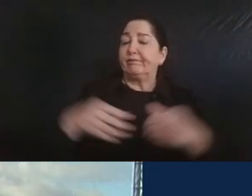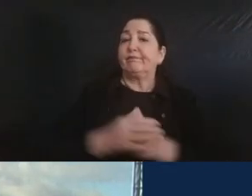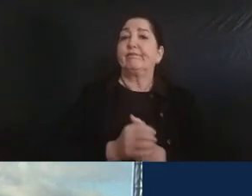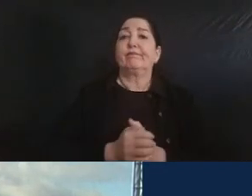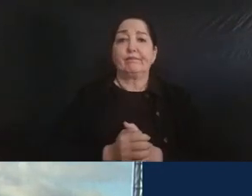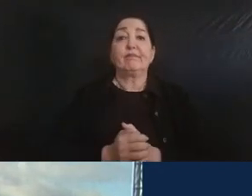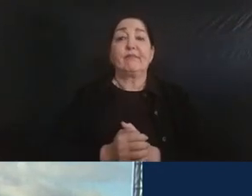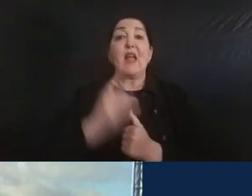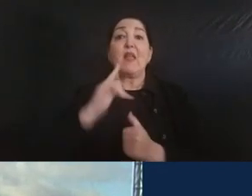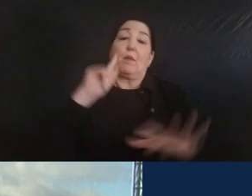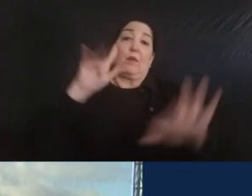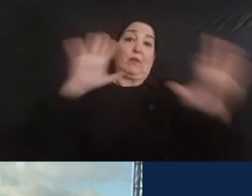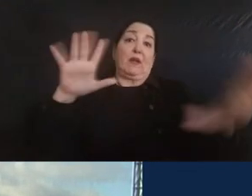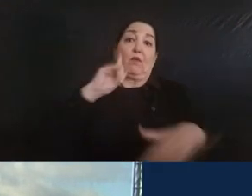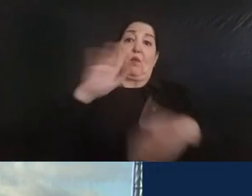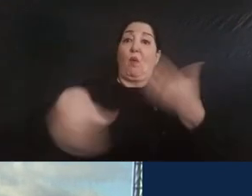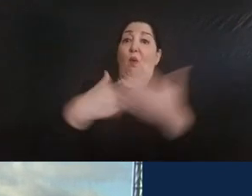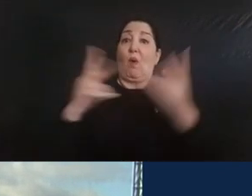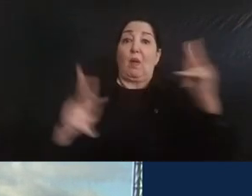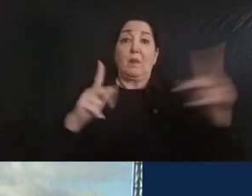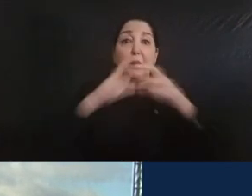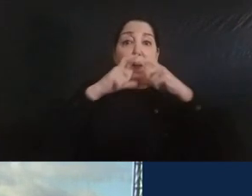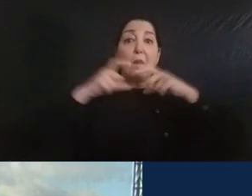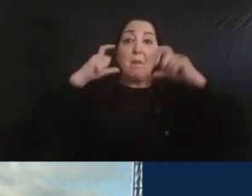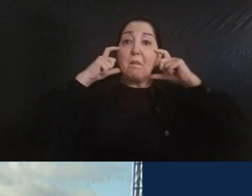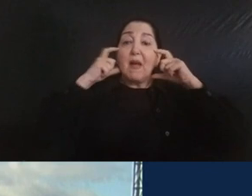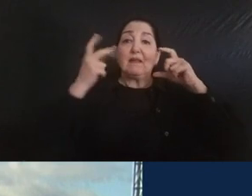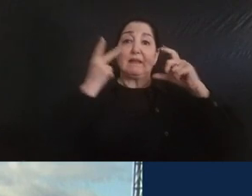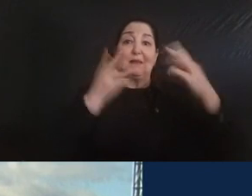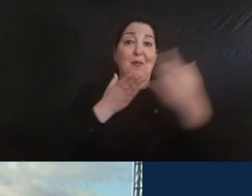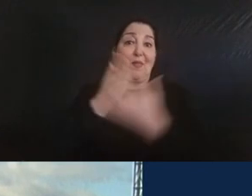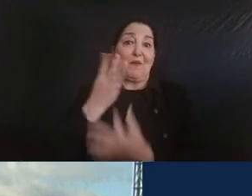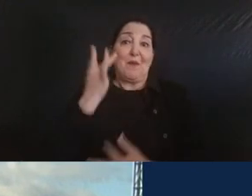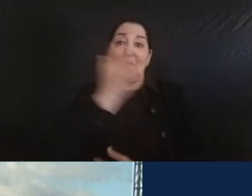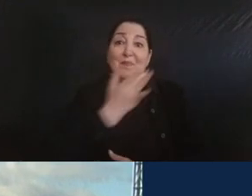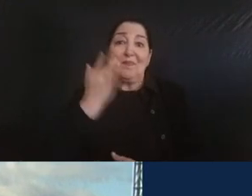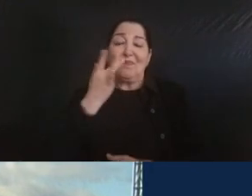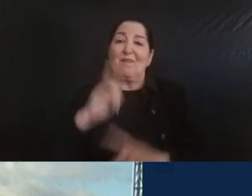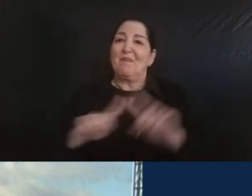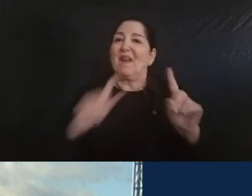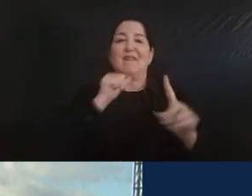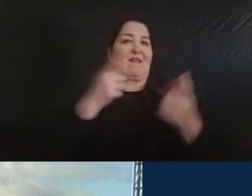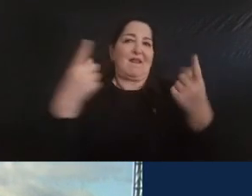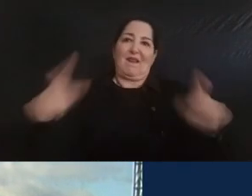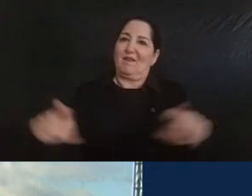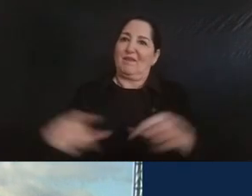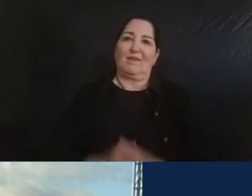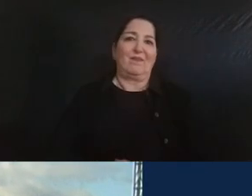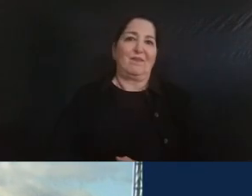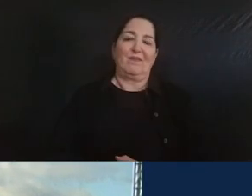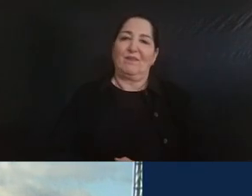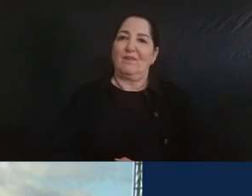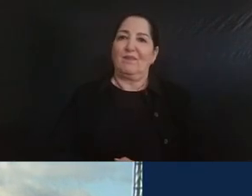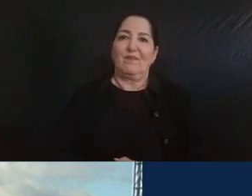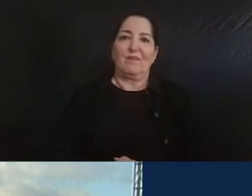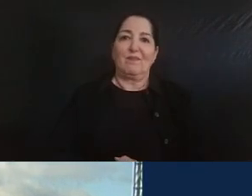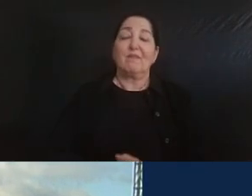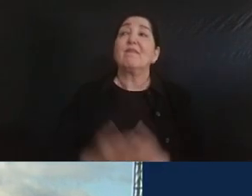dialogue open. It would be amazing if we could all communicate with clear masks. But it's just not the case right